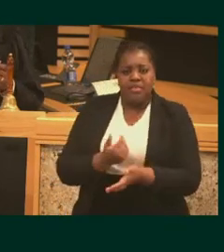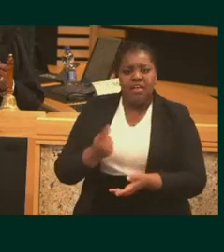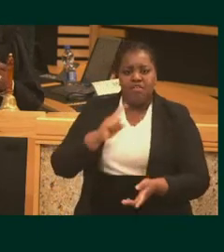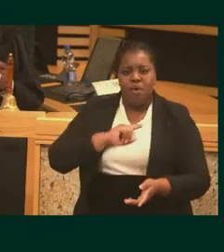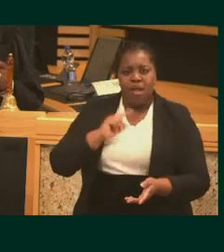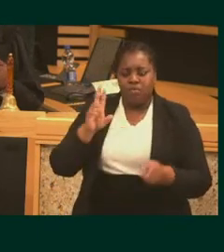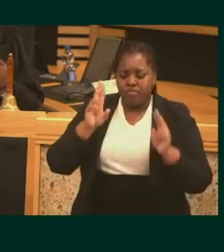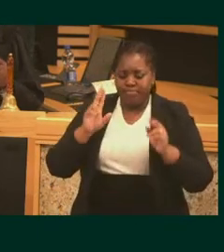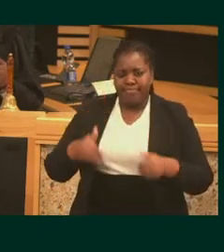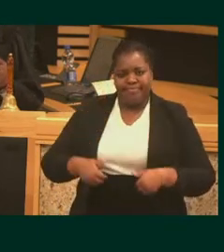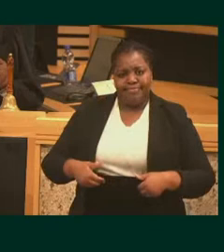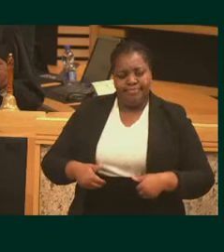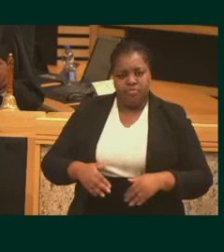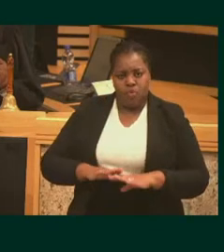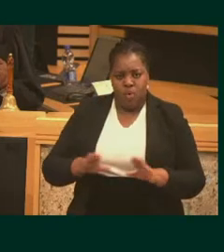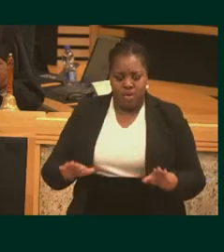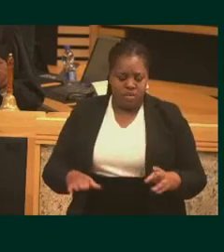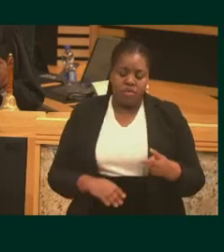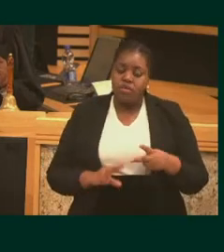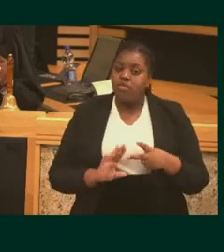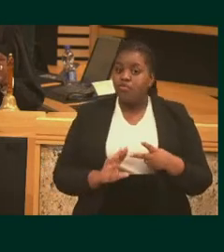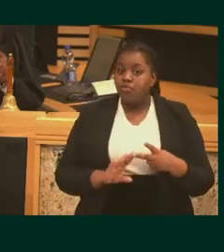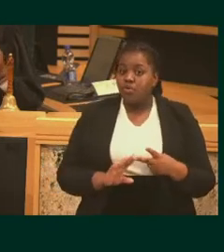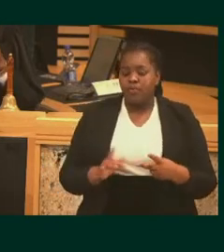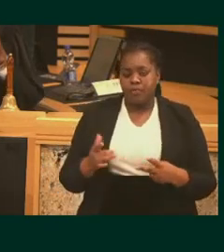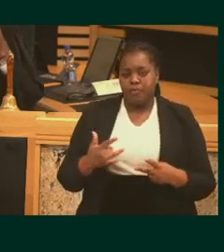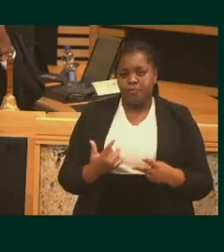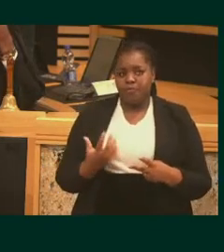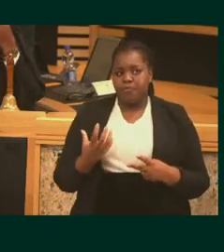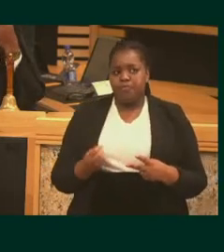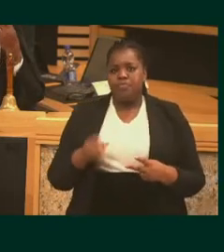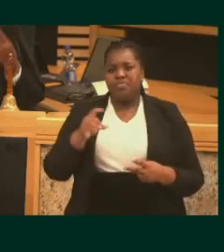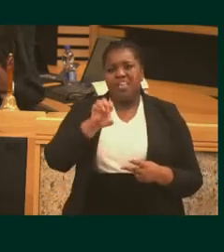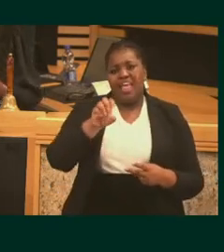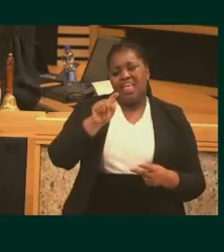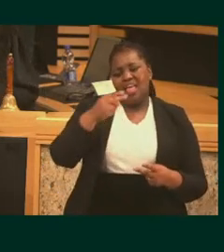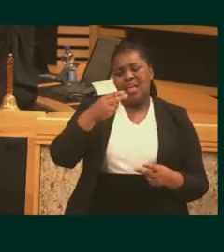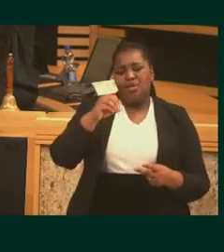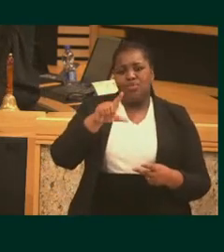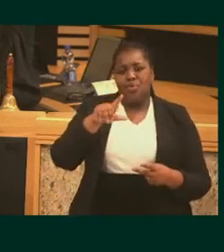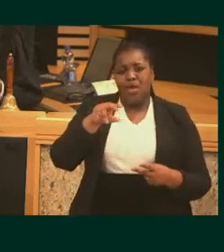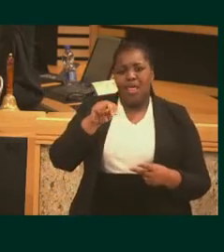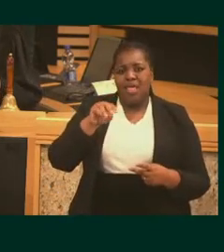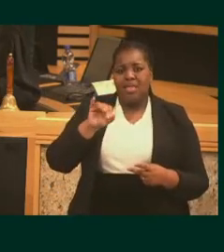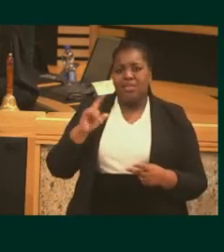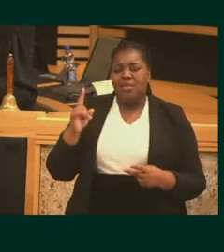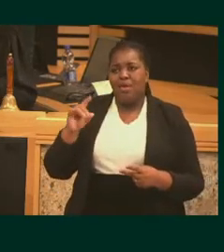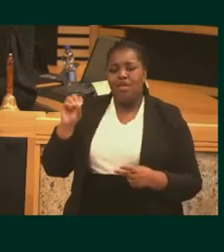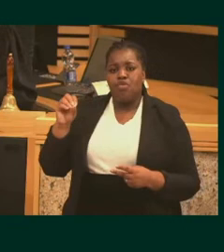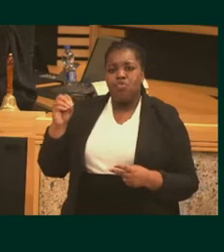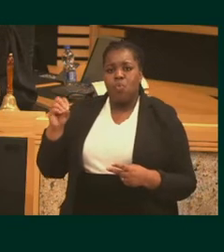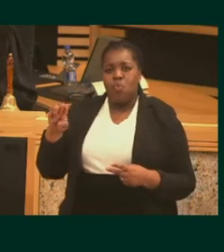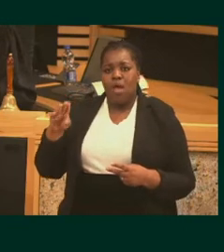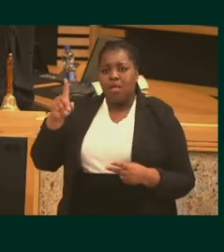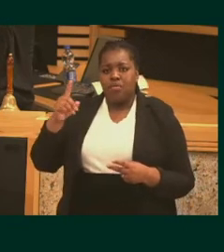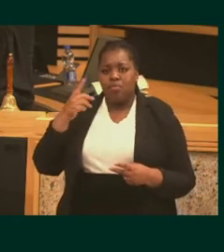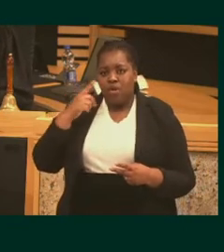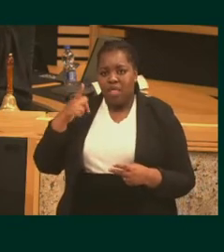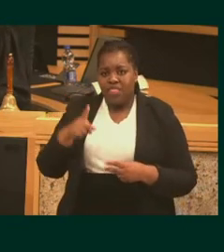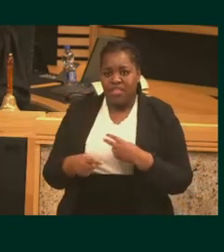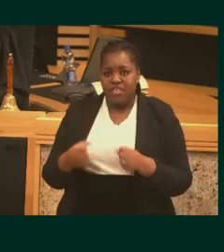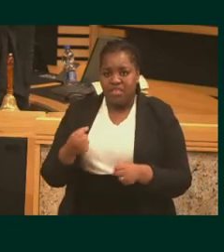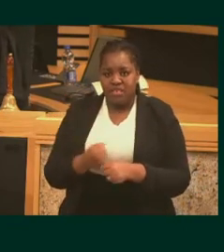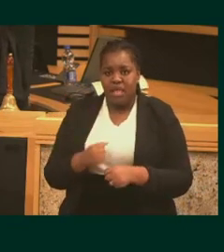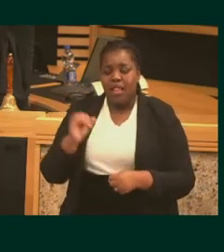death to knew that the tragedy that struck the toeni administrative area in Butterworth in August this year where a